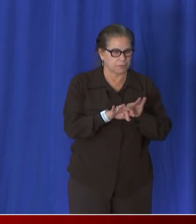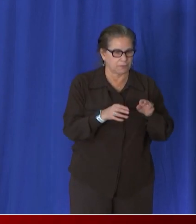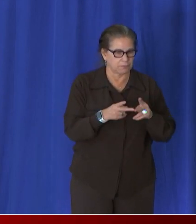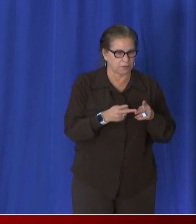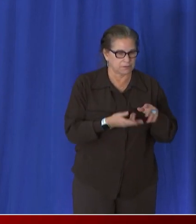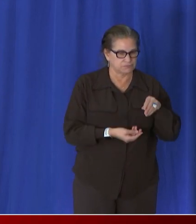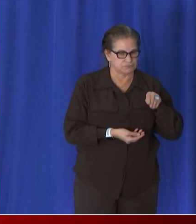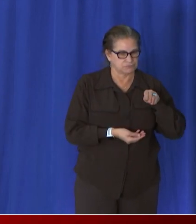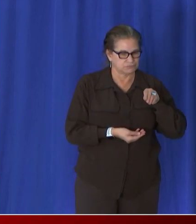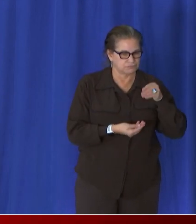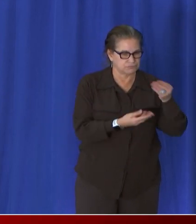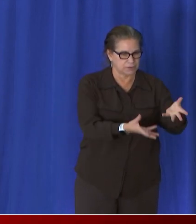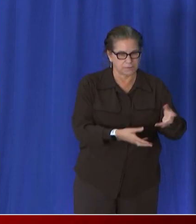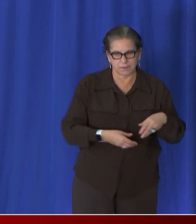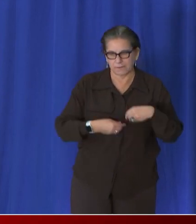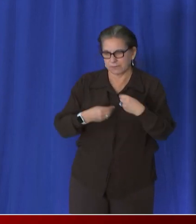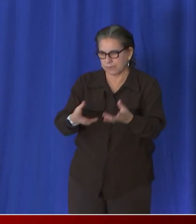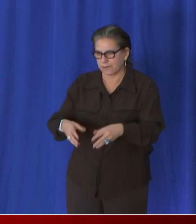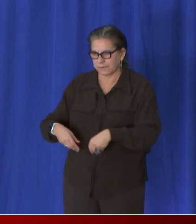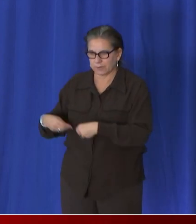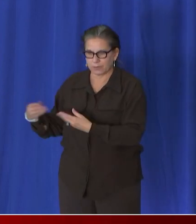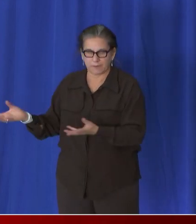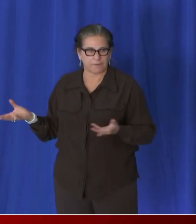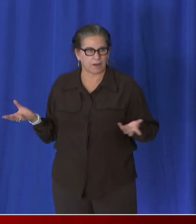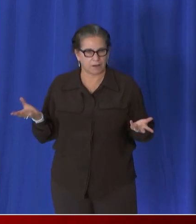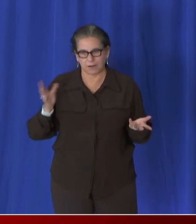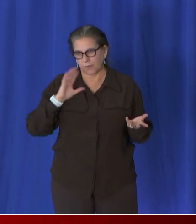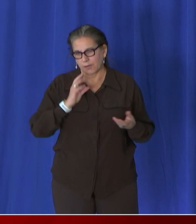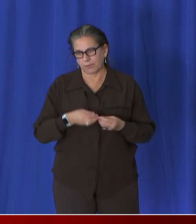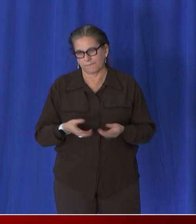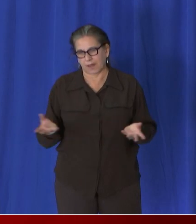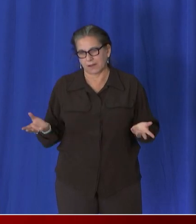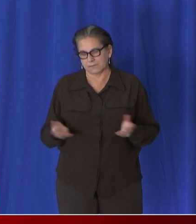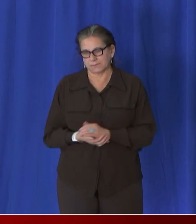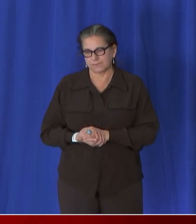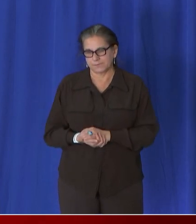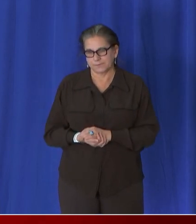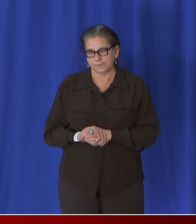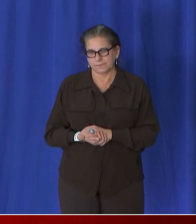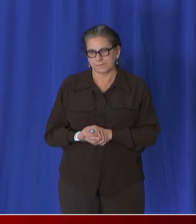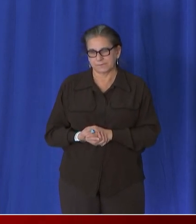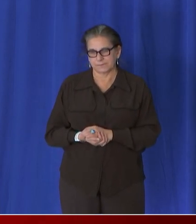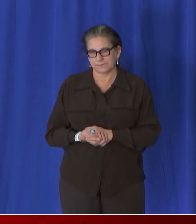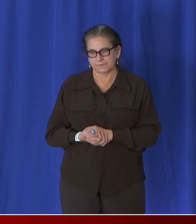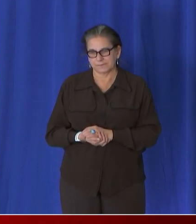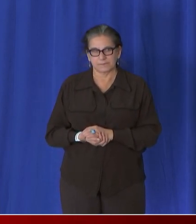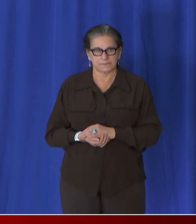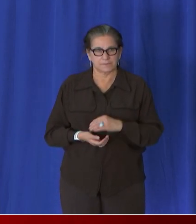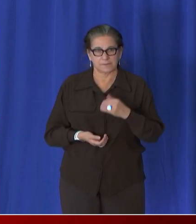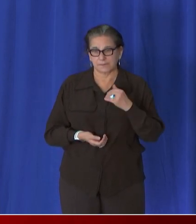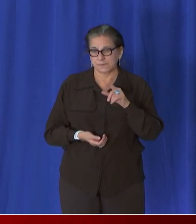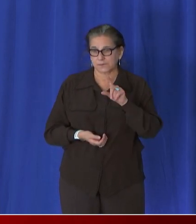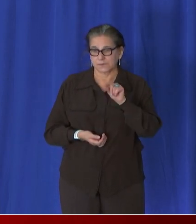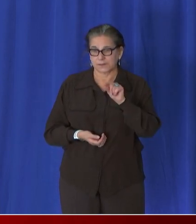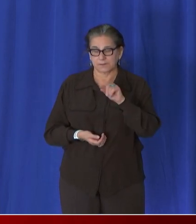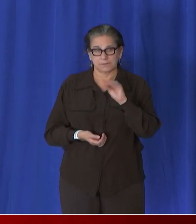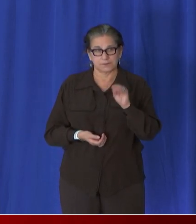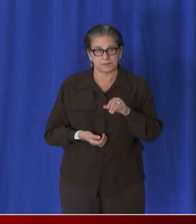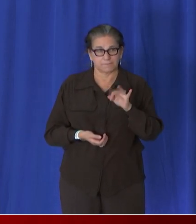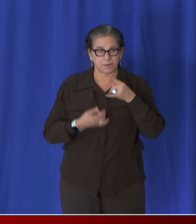FEMS MPD, you gave the 20% threshold that could be absorbed by MPD. What's that number for FEMS? Is that also 20%? It actually